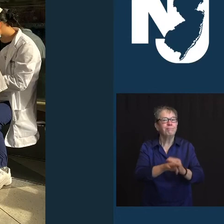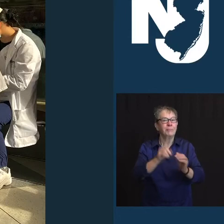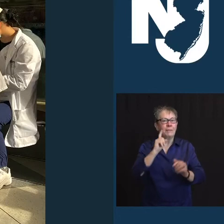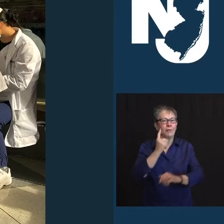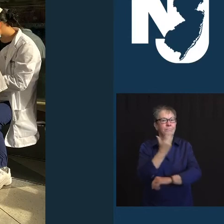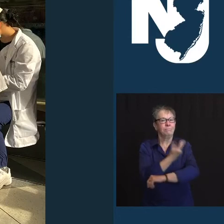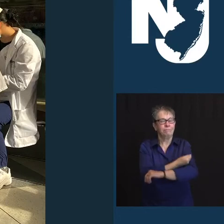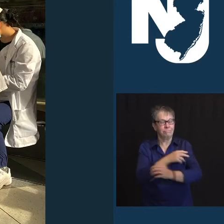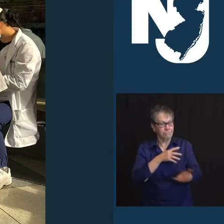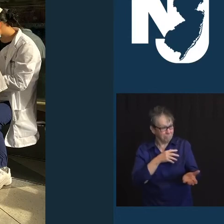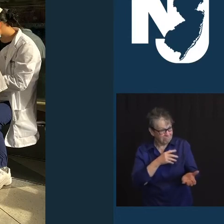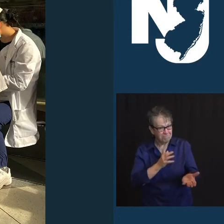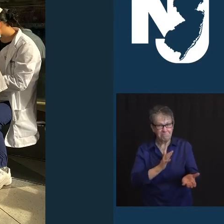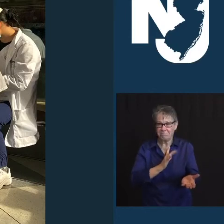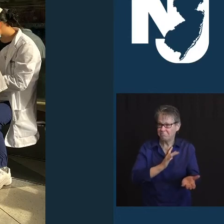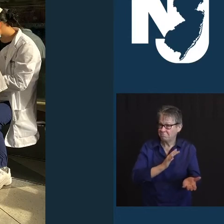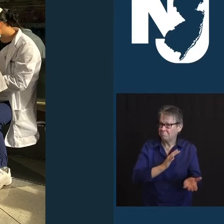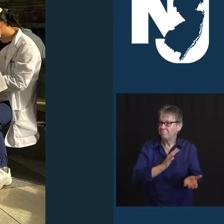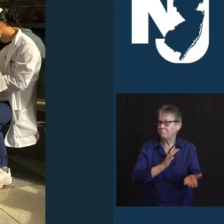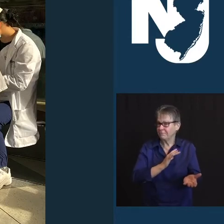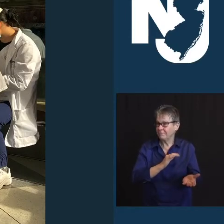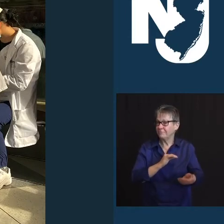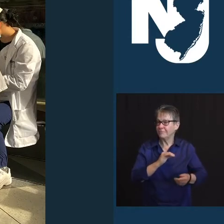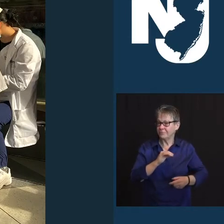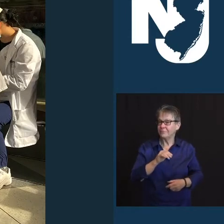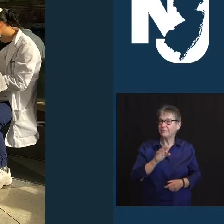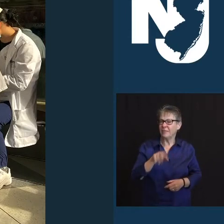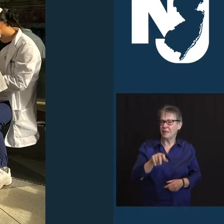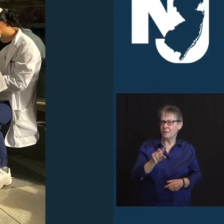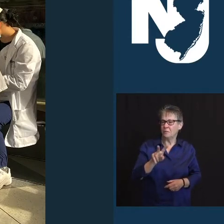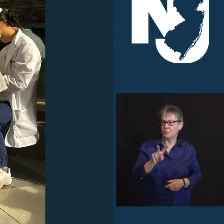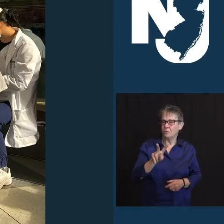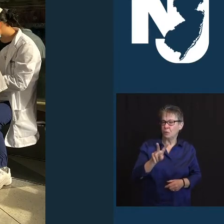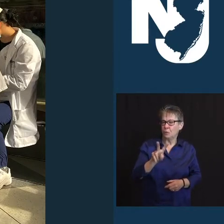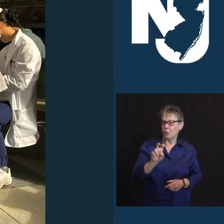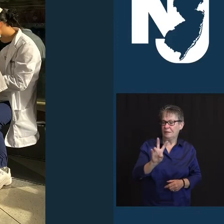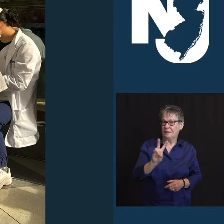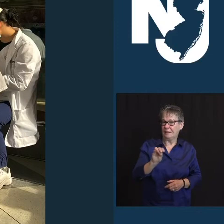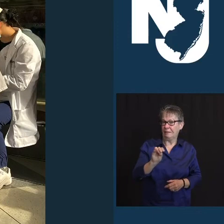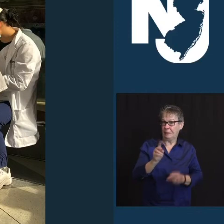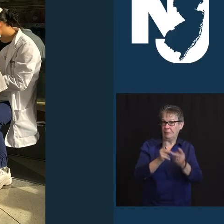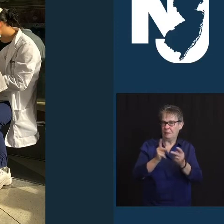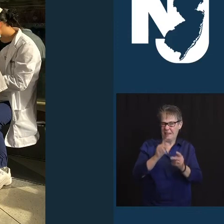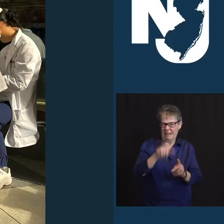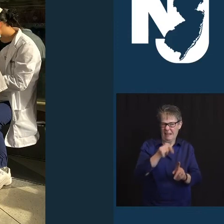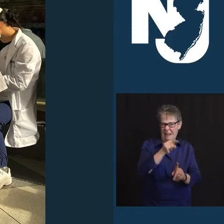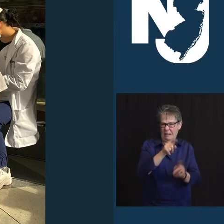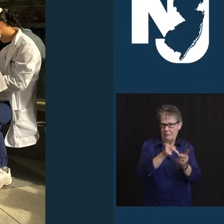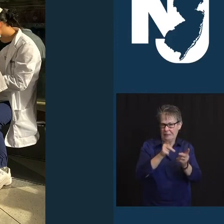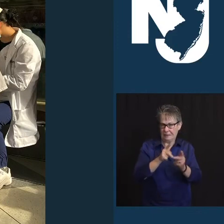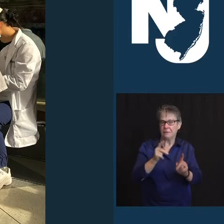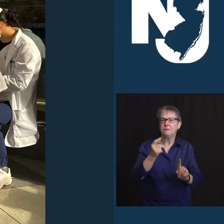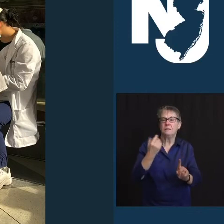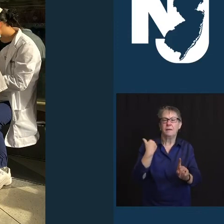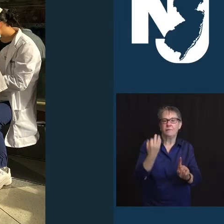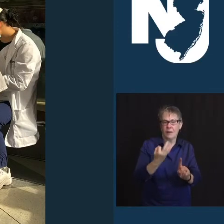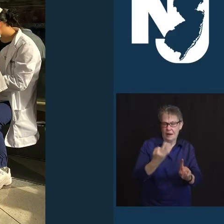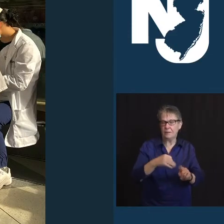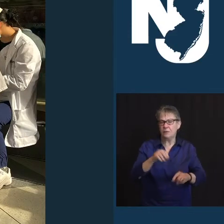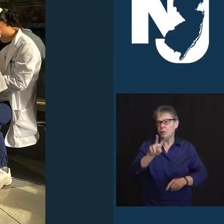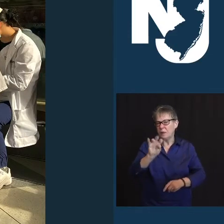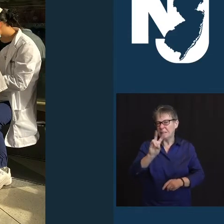receive their vaccinations on Friday. There's something else cool about this picture. To administer the vaccinations, the city relied on some, Judy, you'll love this, on